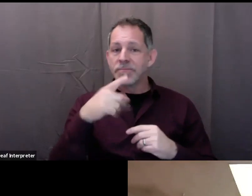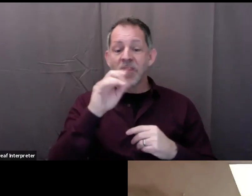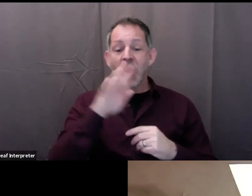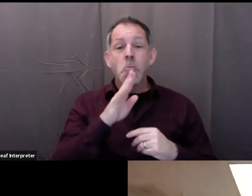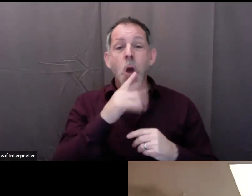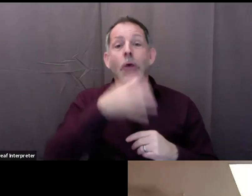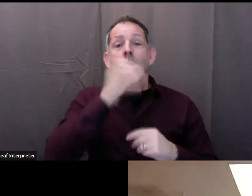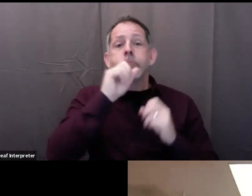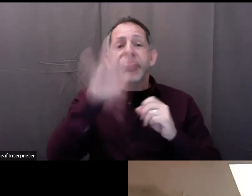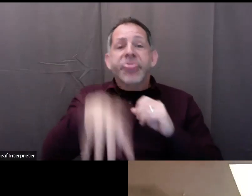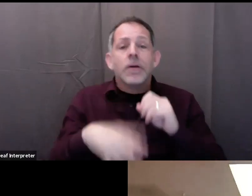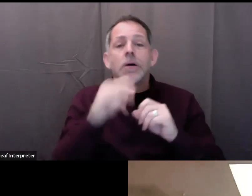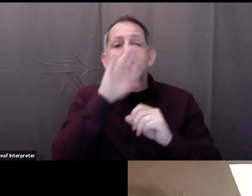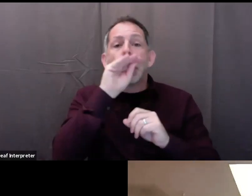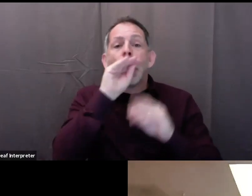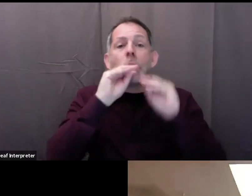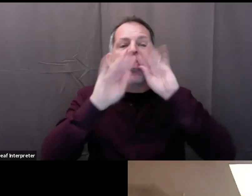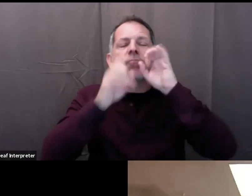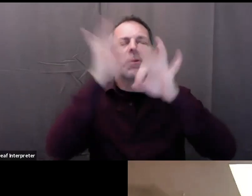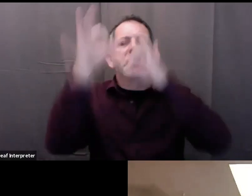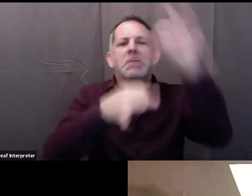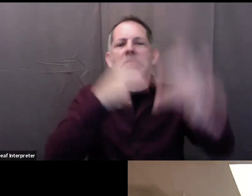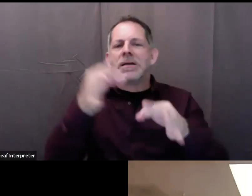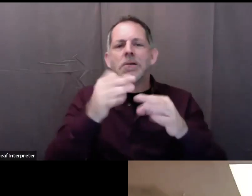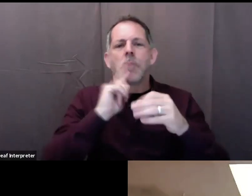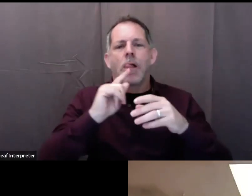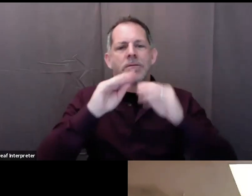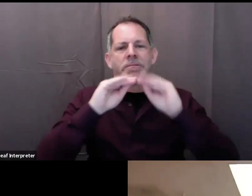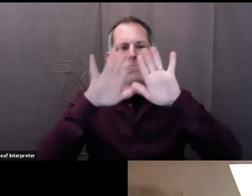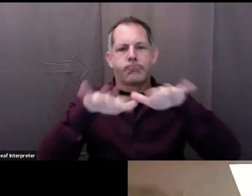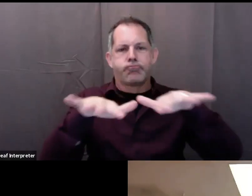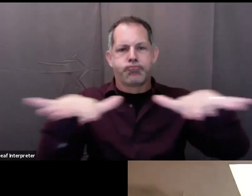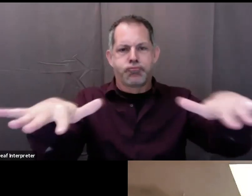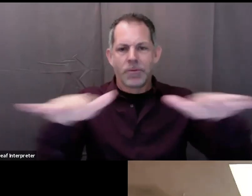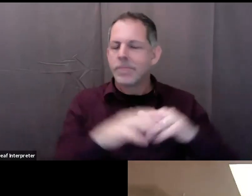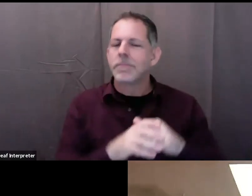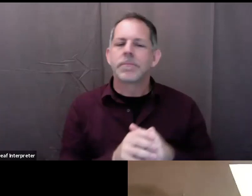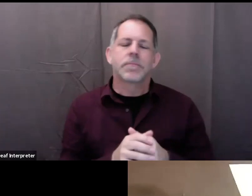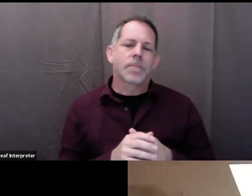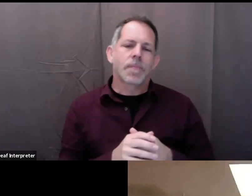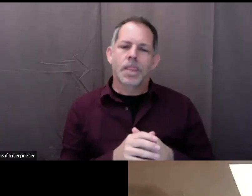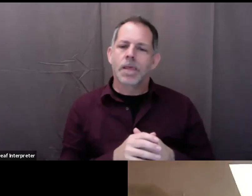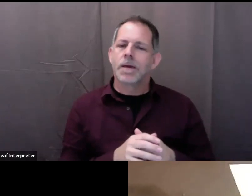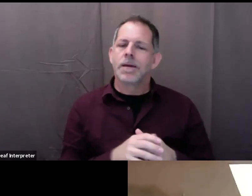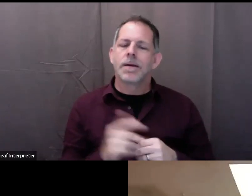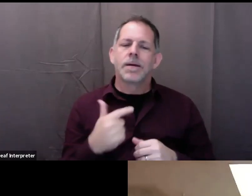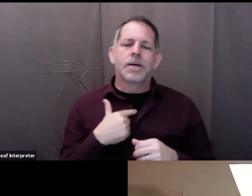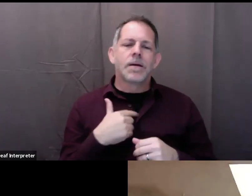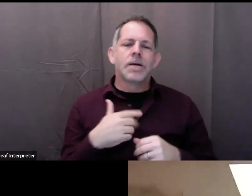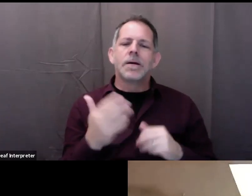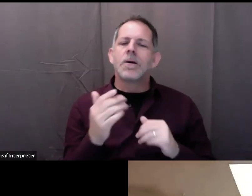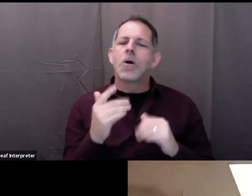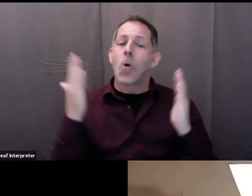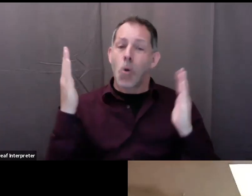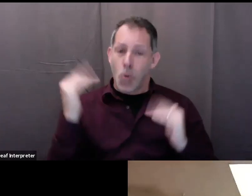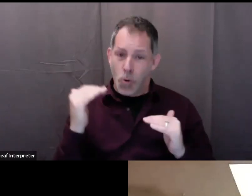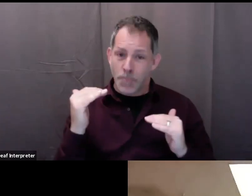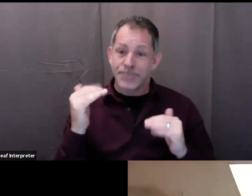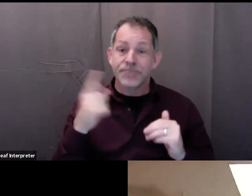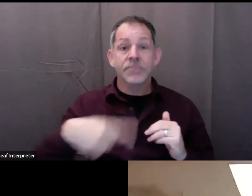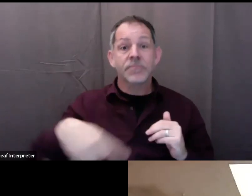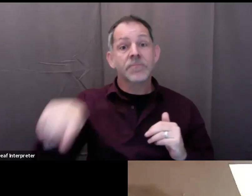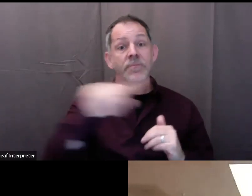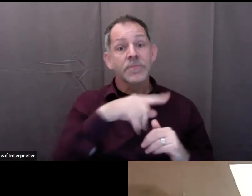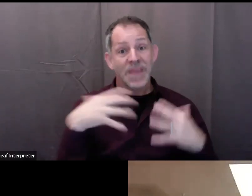My last plea is for all of us, when the health district tries to engage you because you've been identified as a contact or a